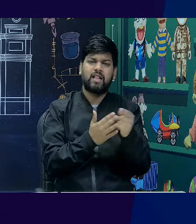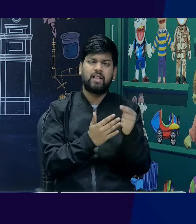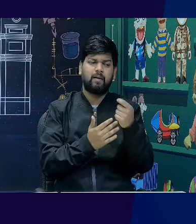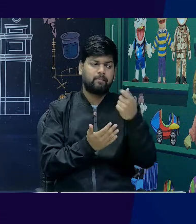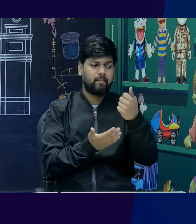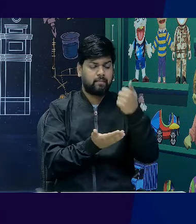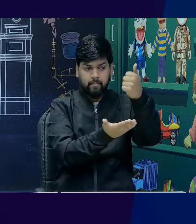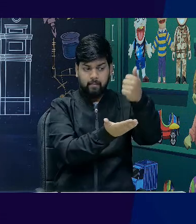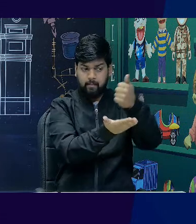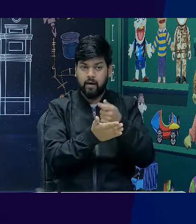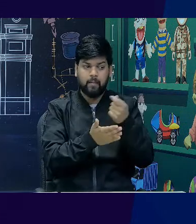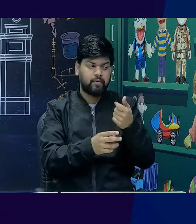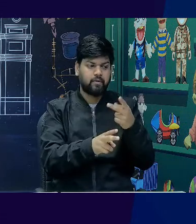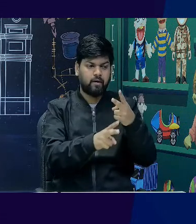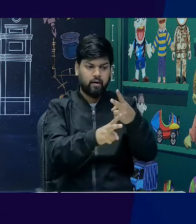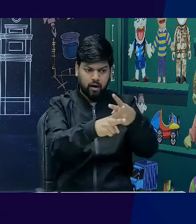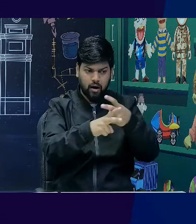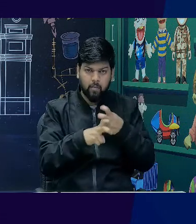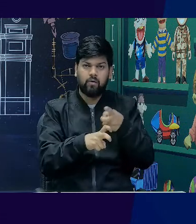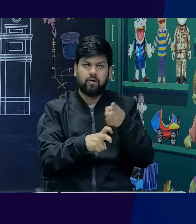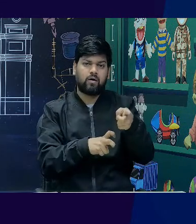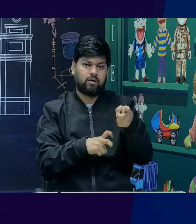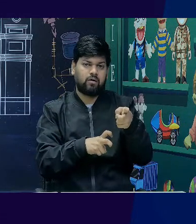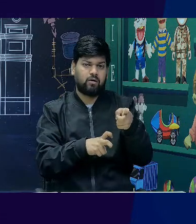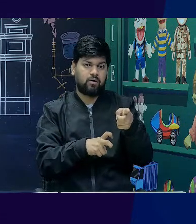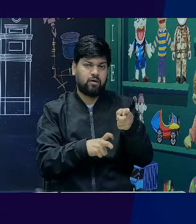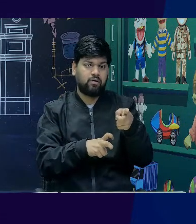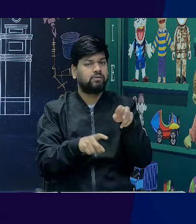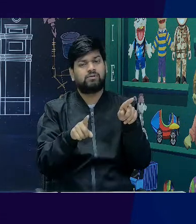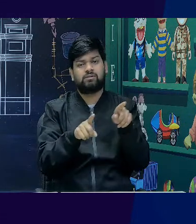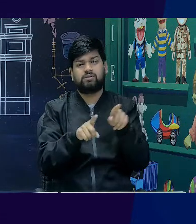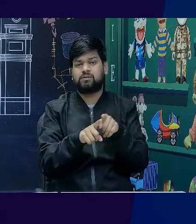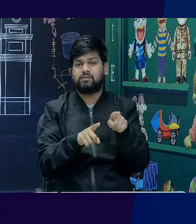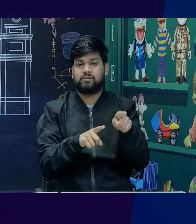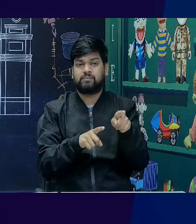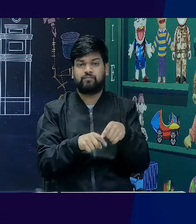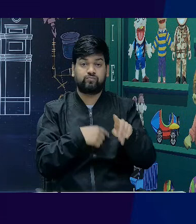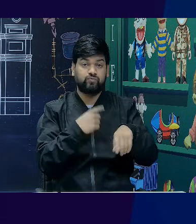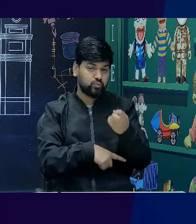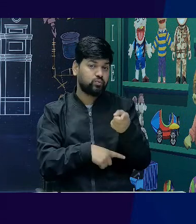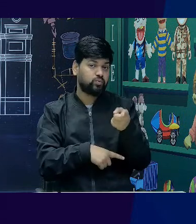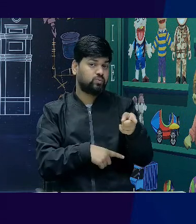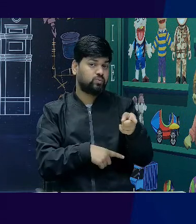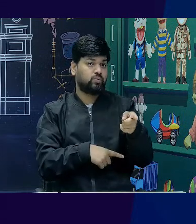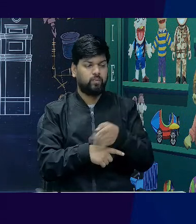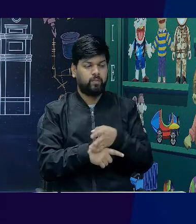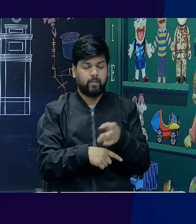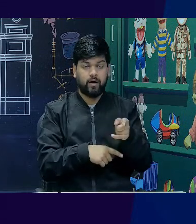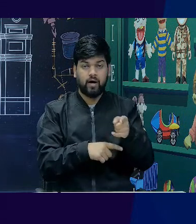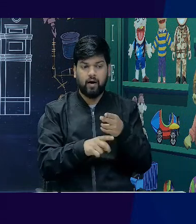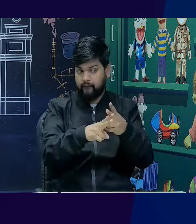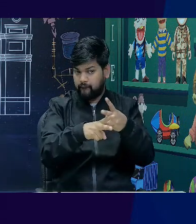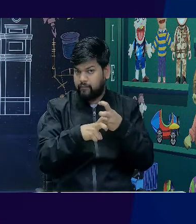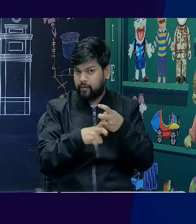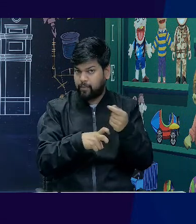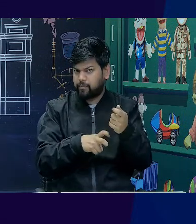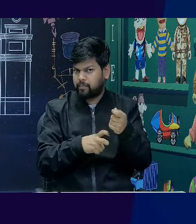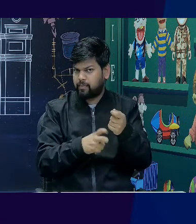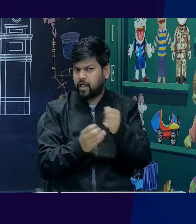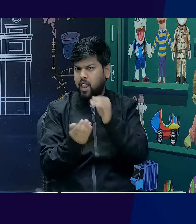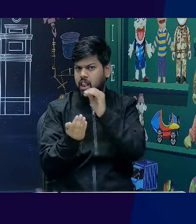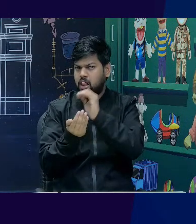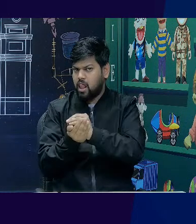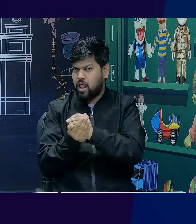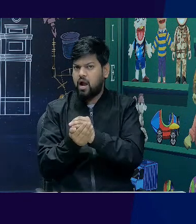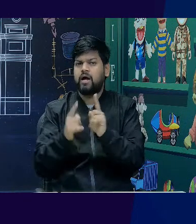a circle that what we are depositing gets further lended to people. So we'll know the importance of